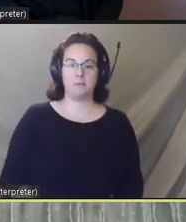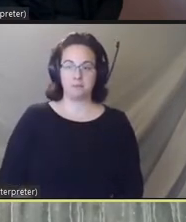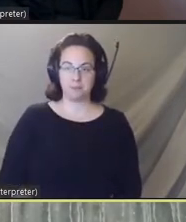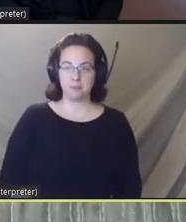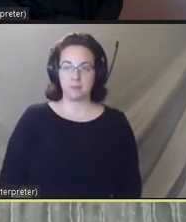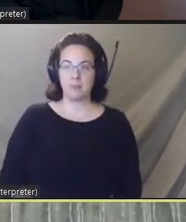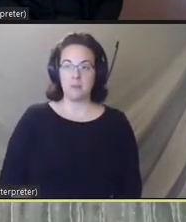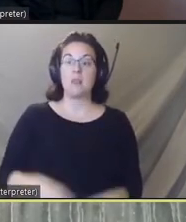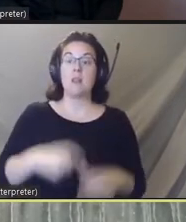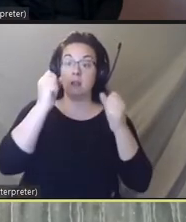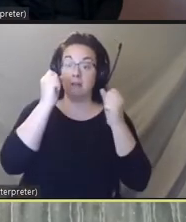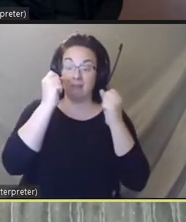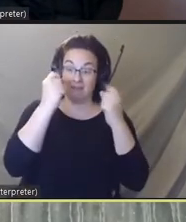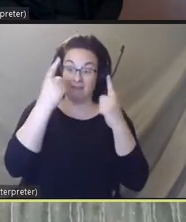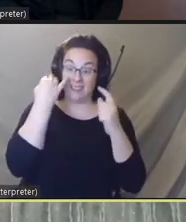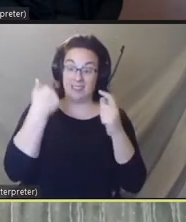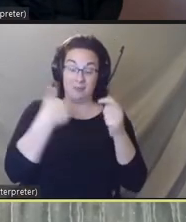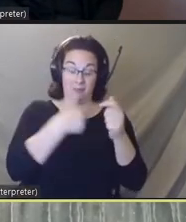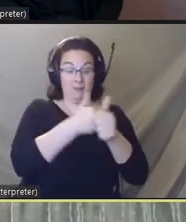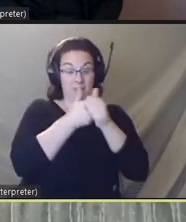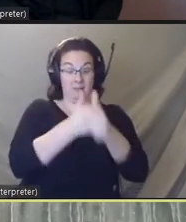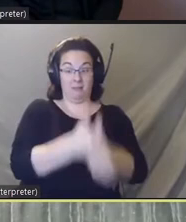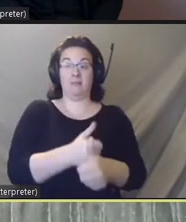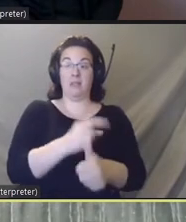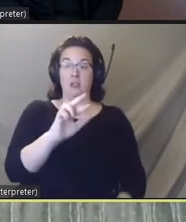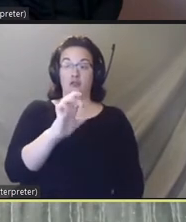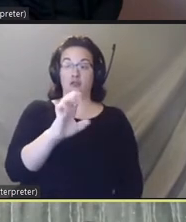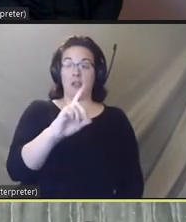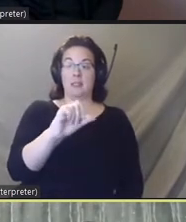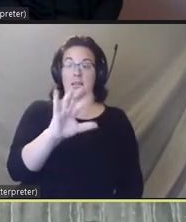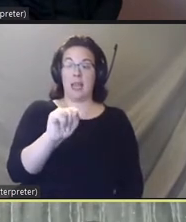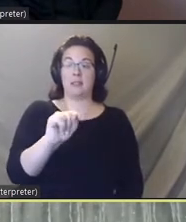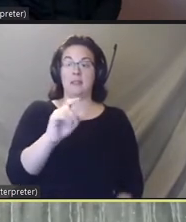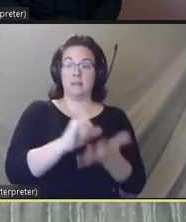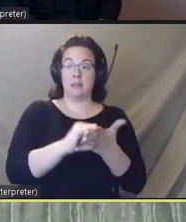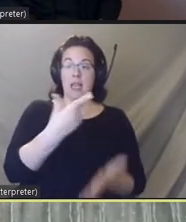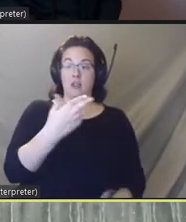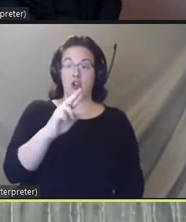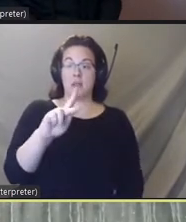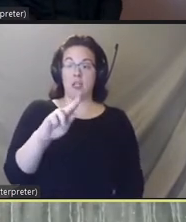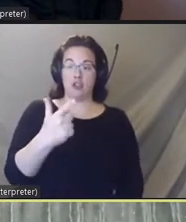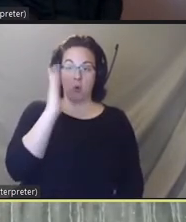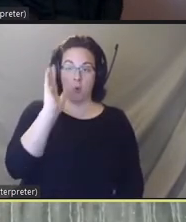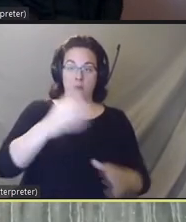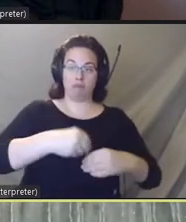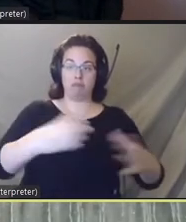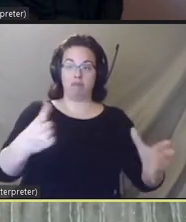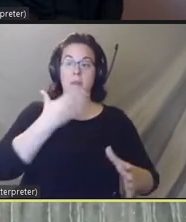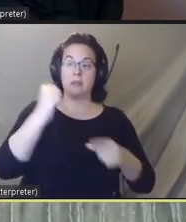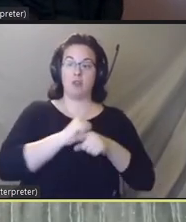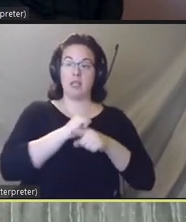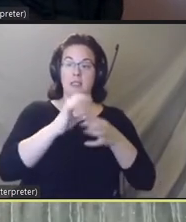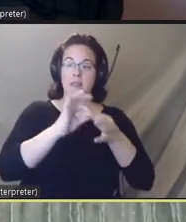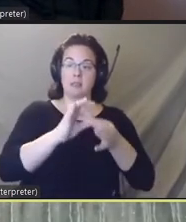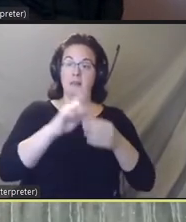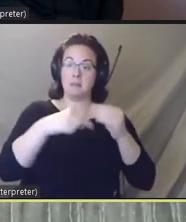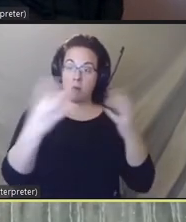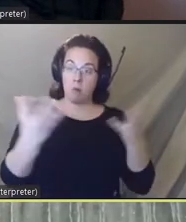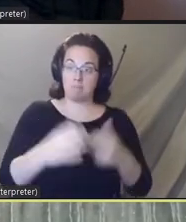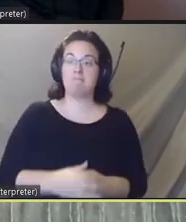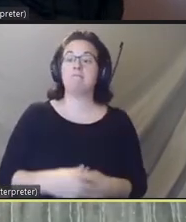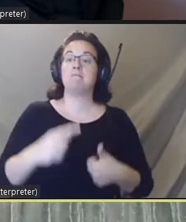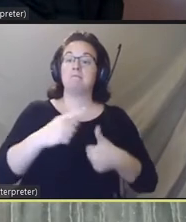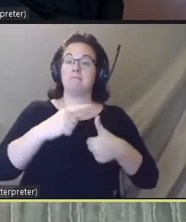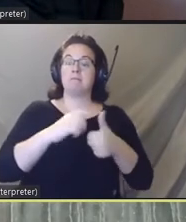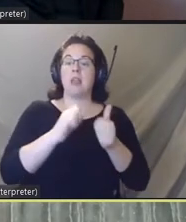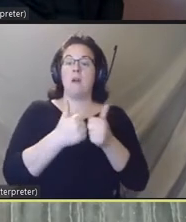In accordance with the TRACE Act, the HRPG will issue best practices regarding the following: how voice service